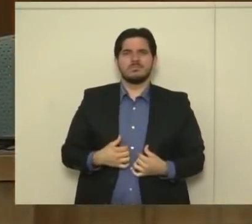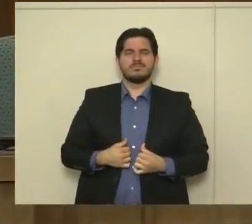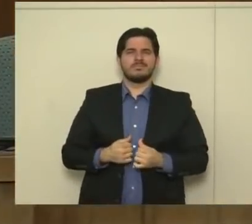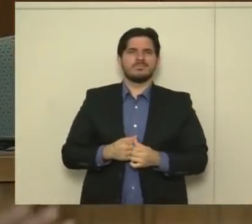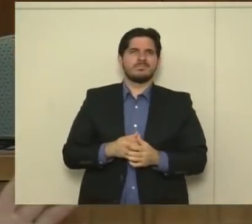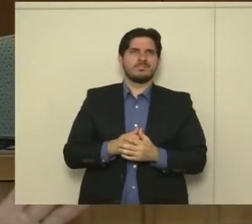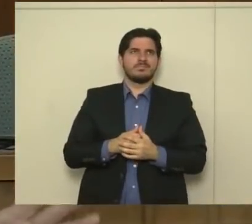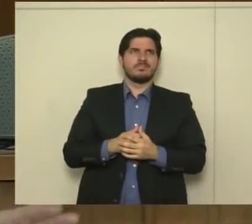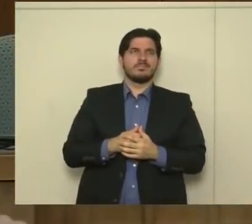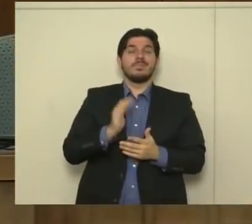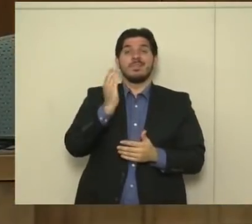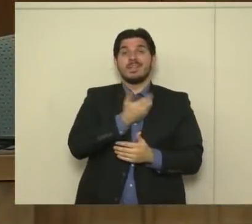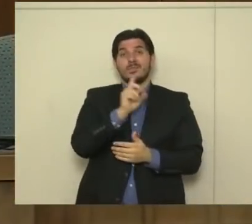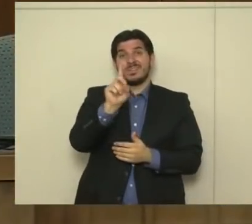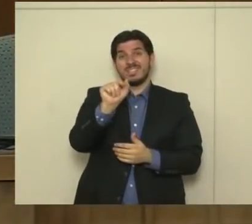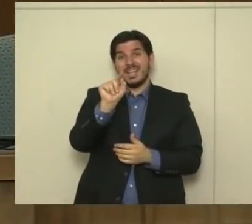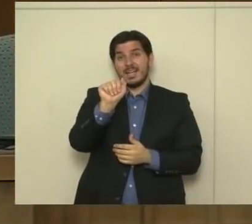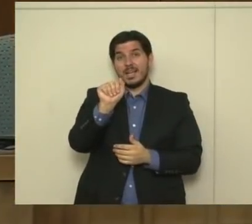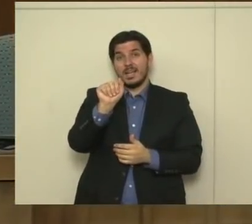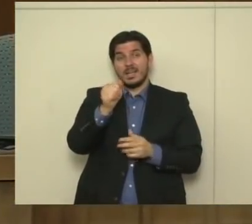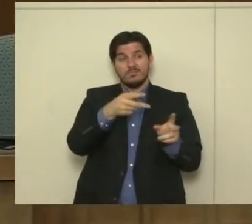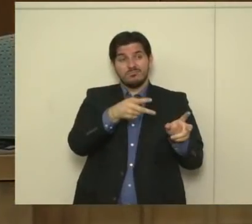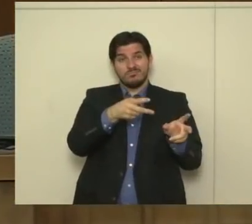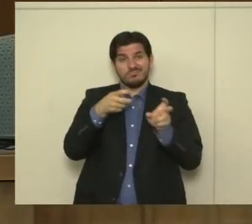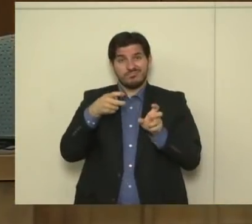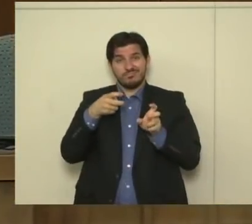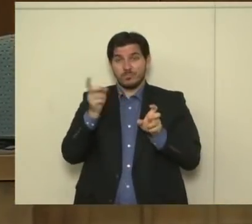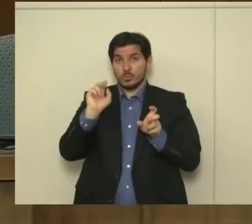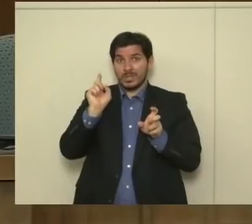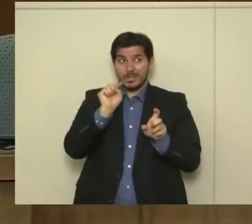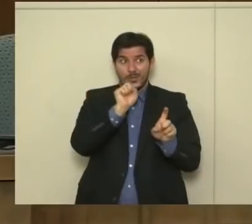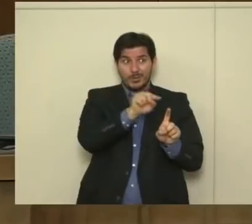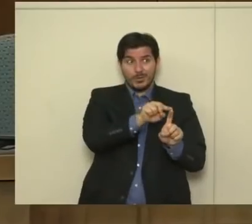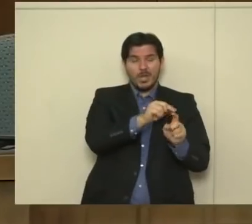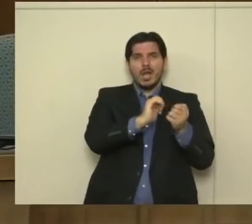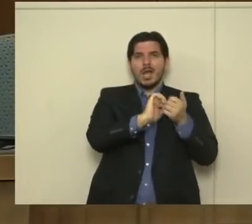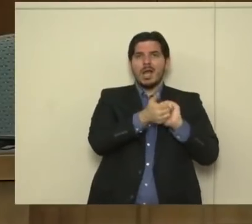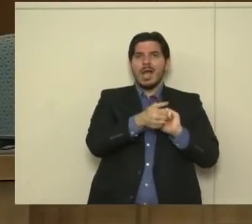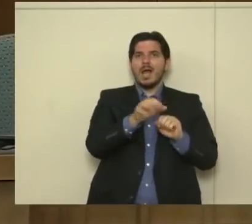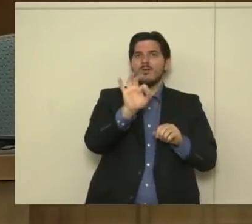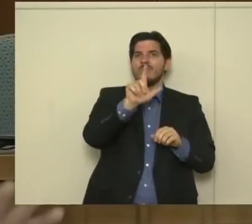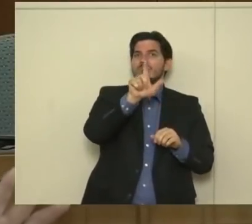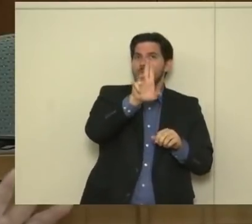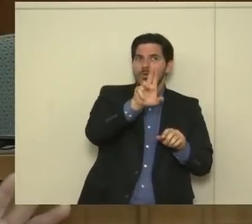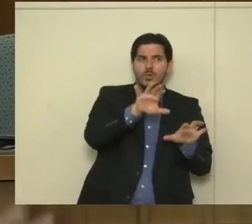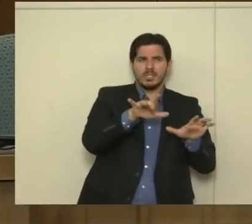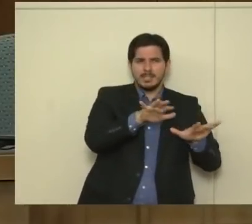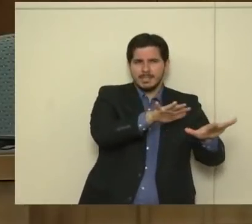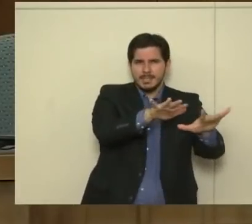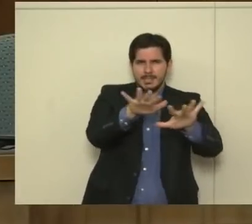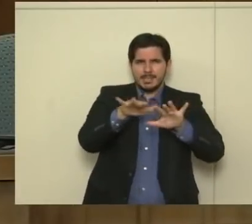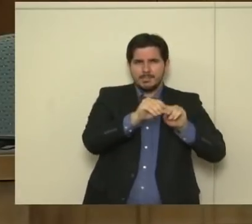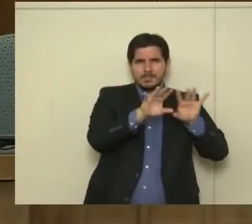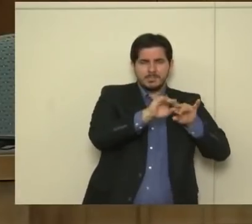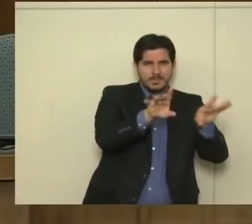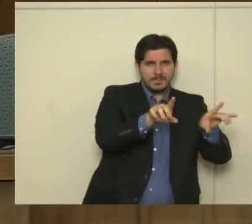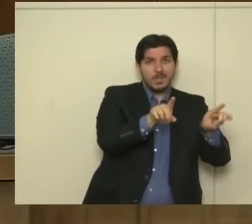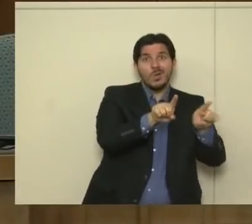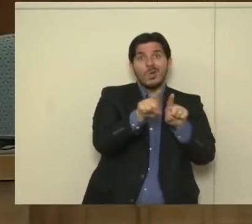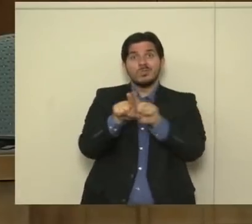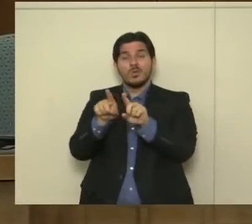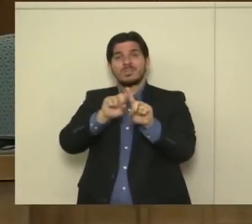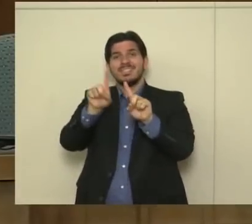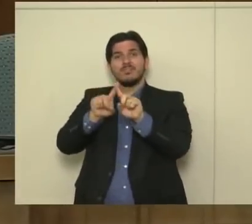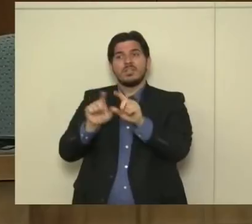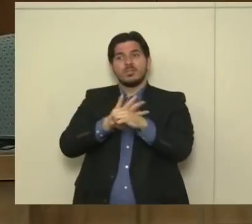viral activity, influenza, even coronavirus. The 4 common coronaviruses that